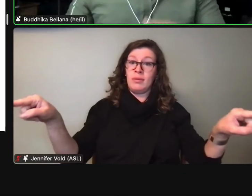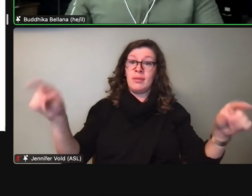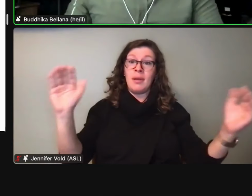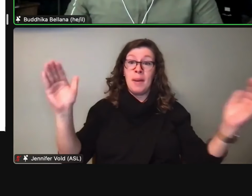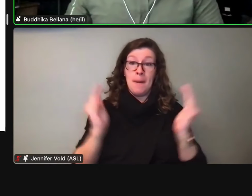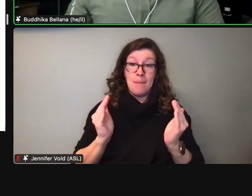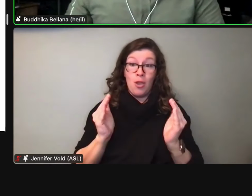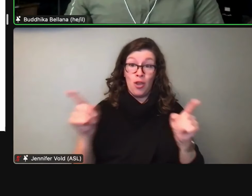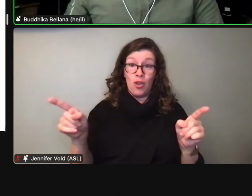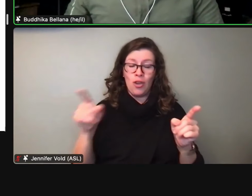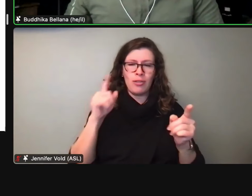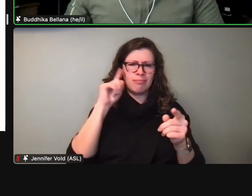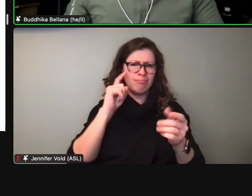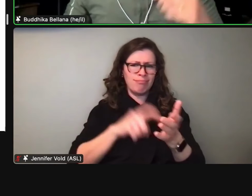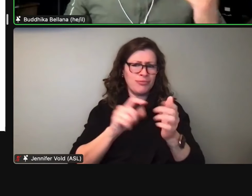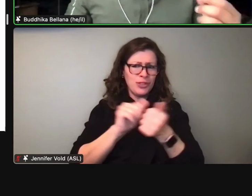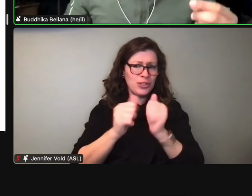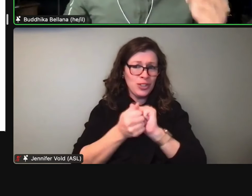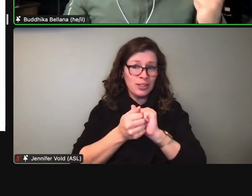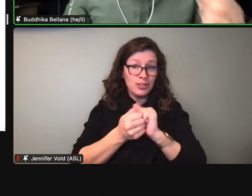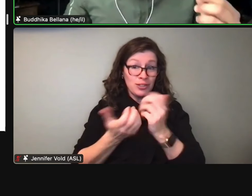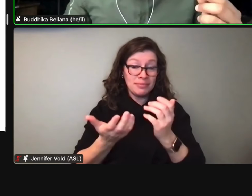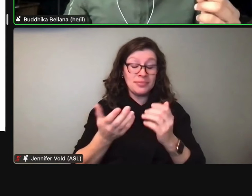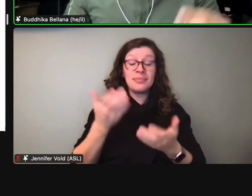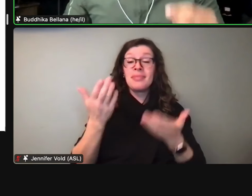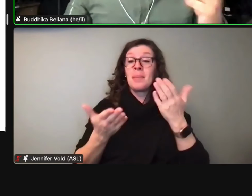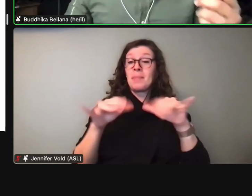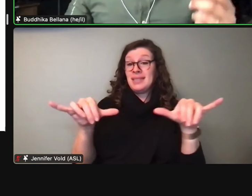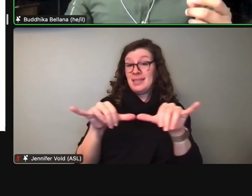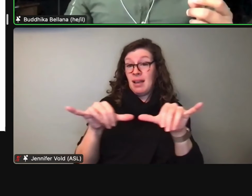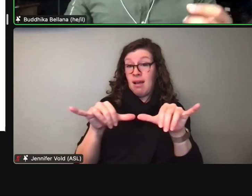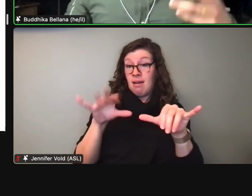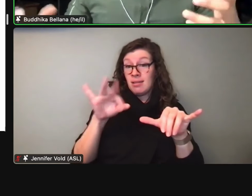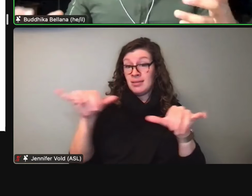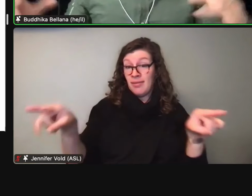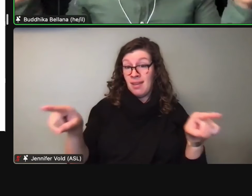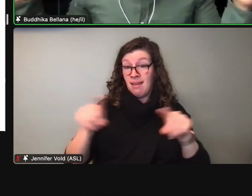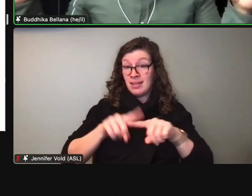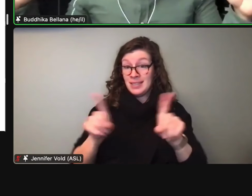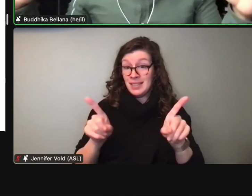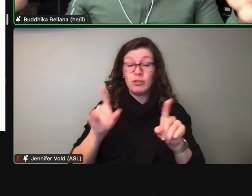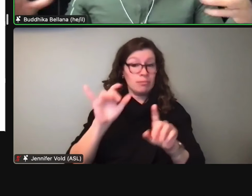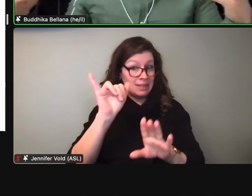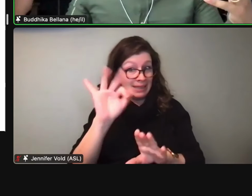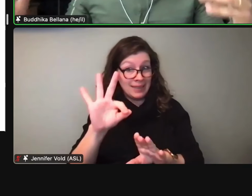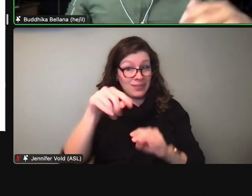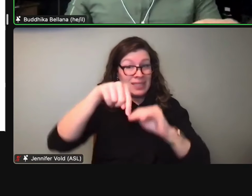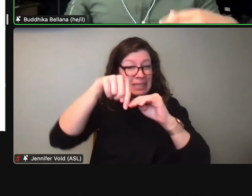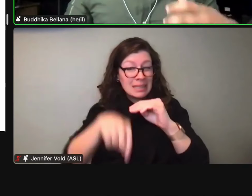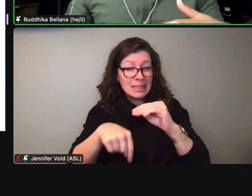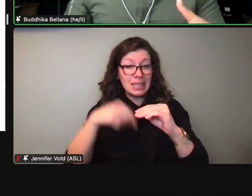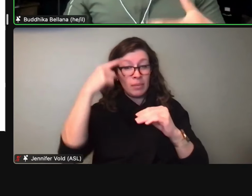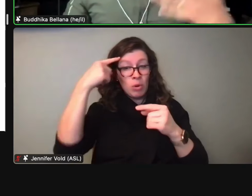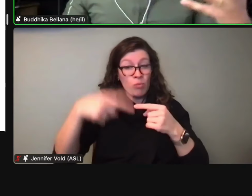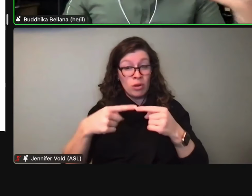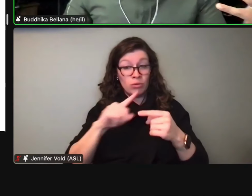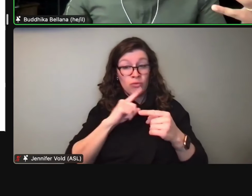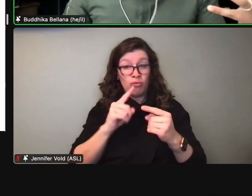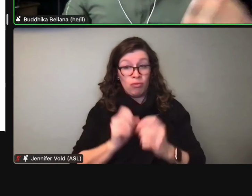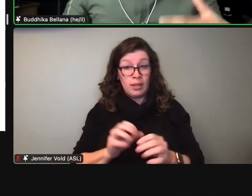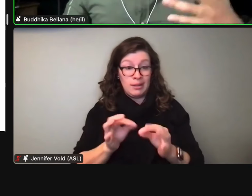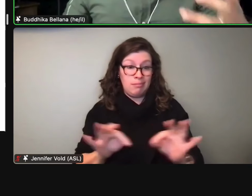as compared to pre. And maybe the magnitude of this difference, if deep processing matters, should be